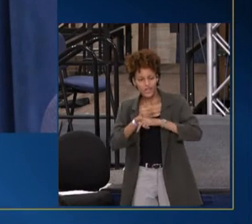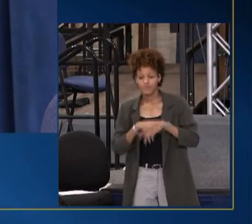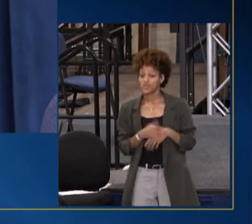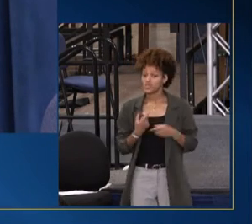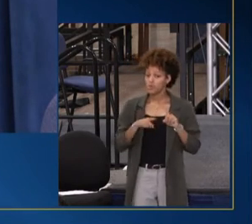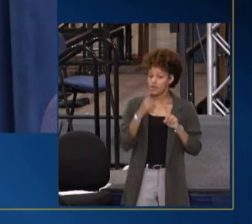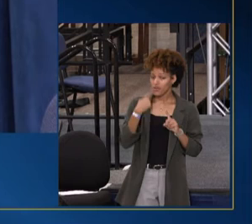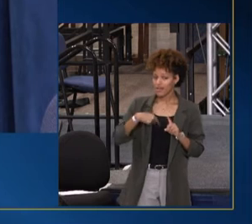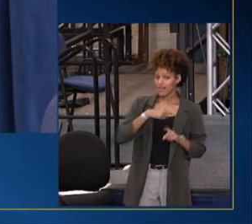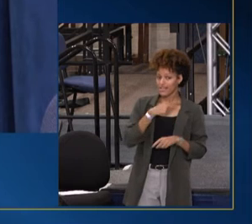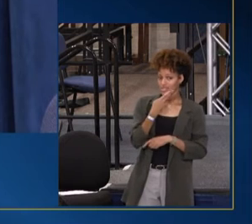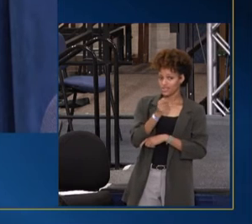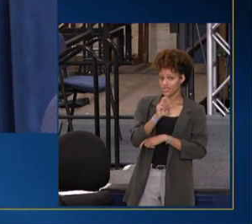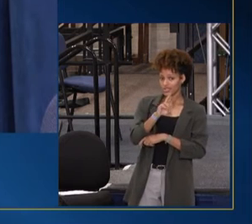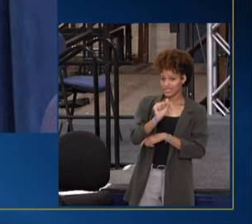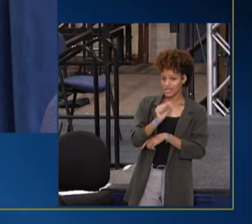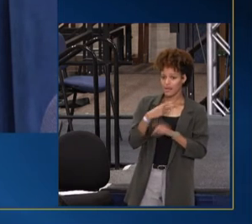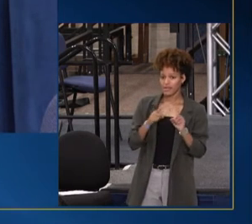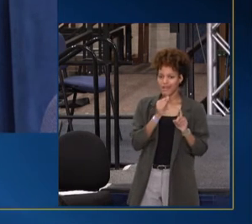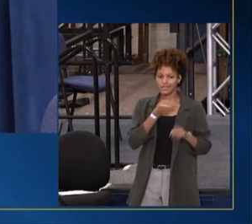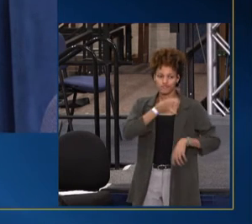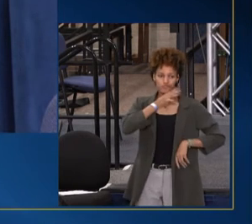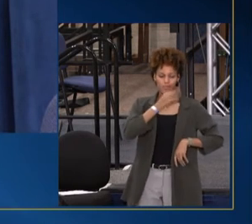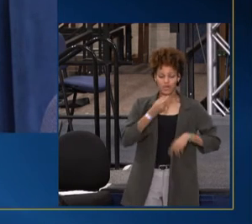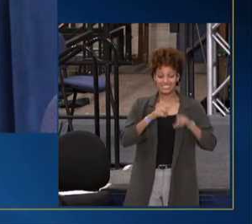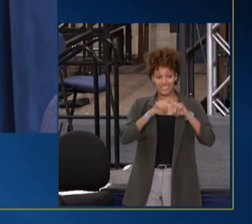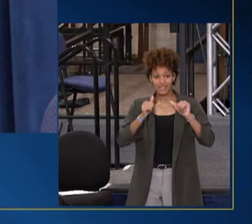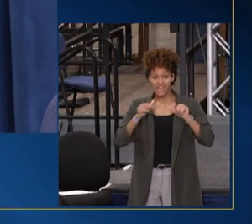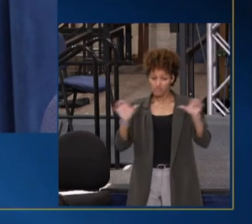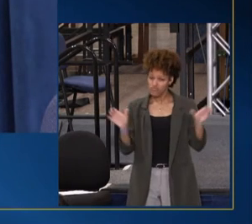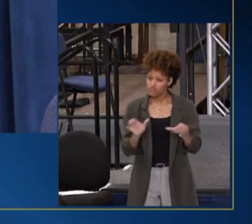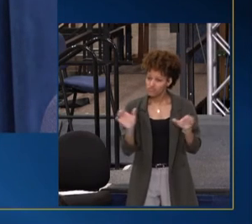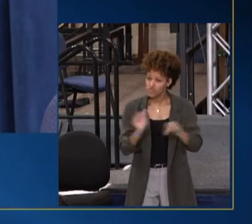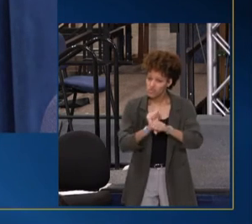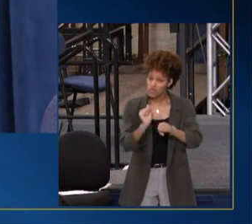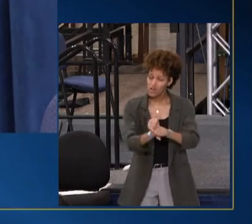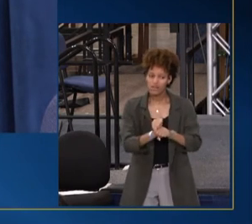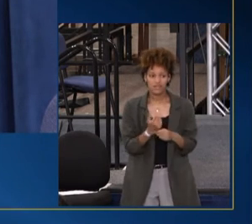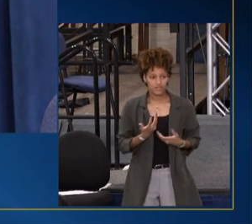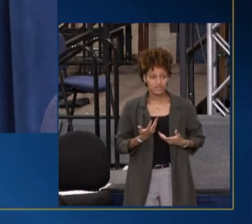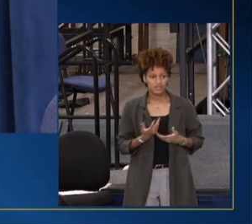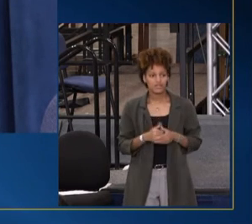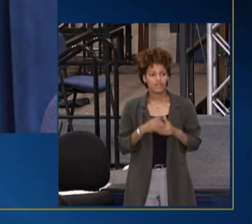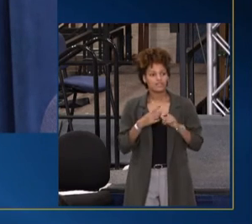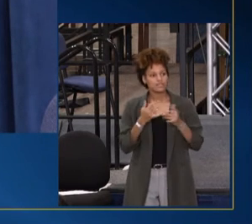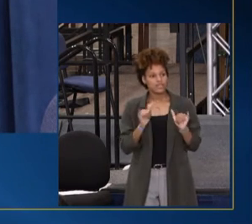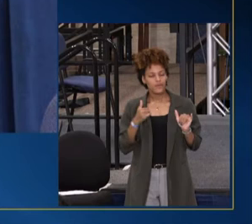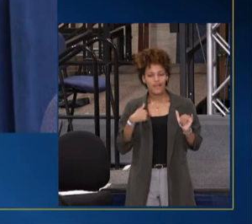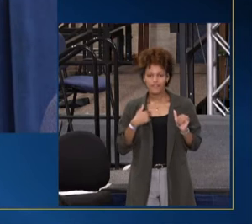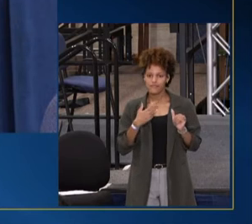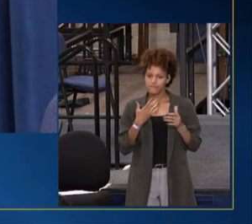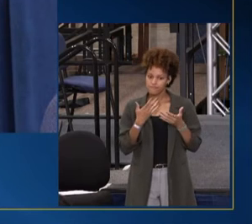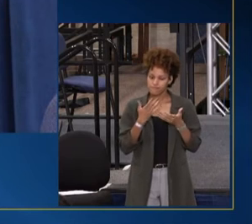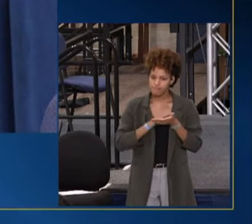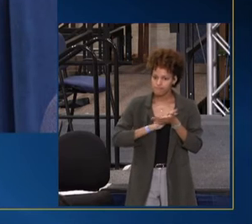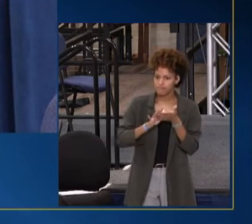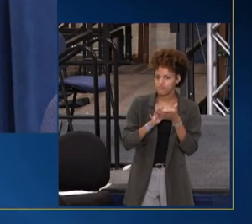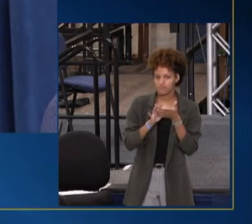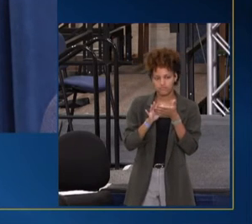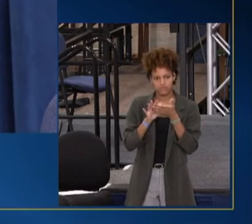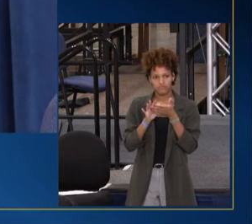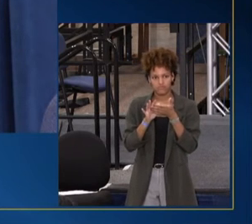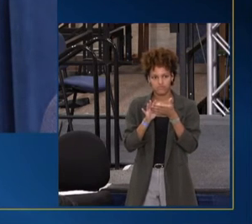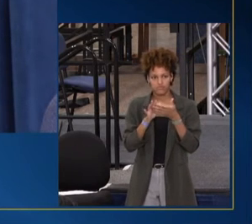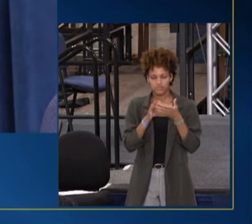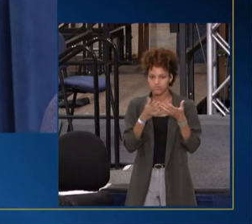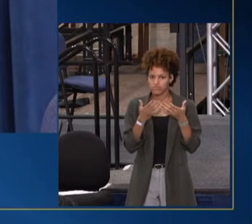HRSA to not just talk the talk, but walk the walk internally. And so we have a very robust, and we're really just so